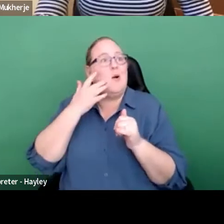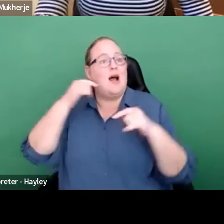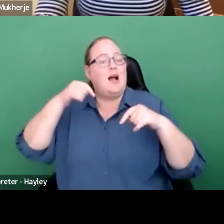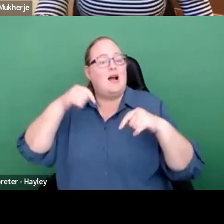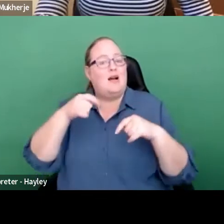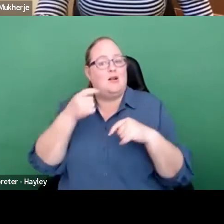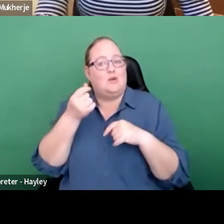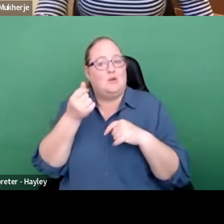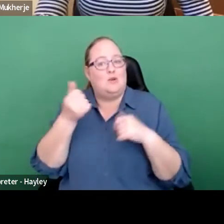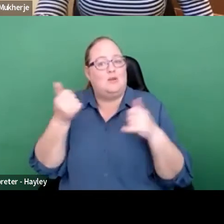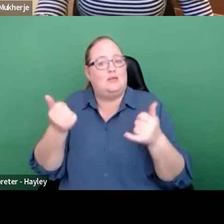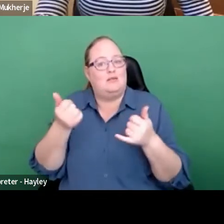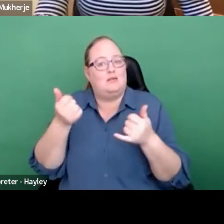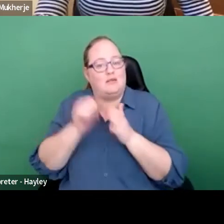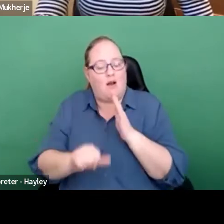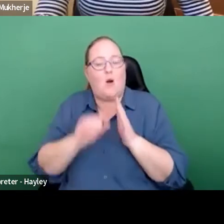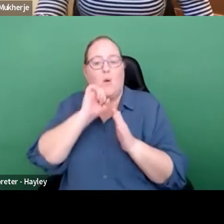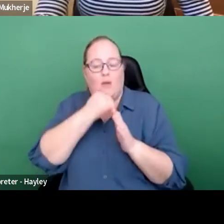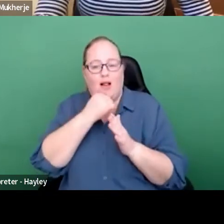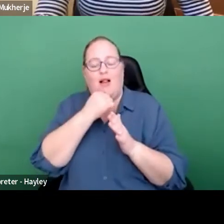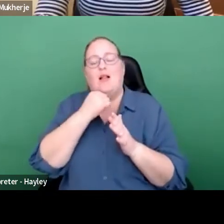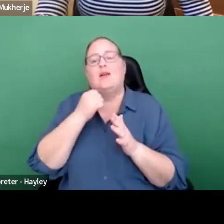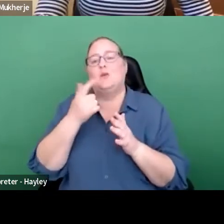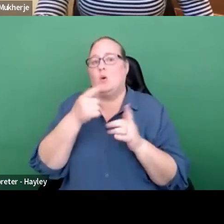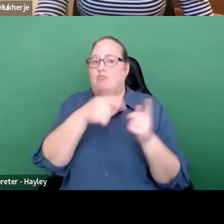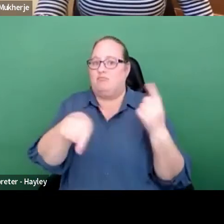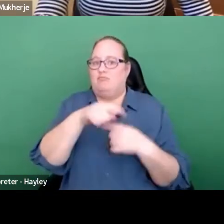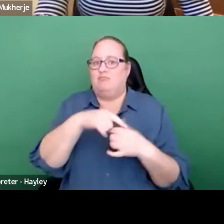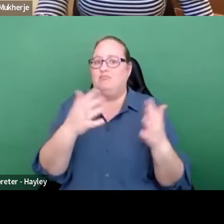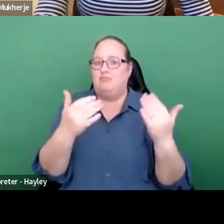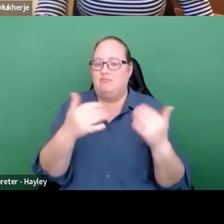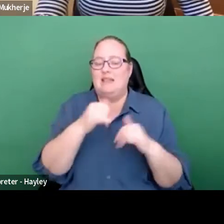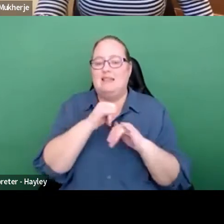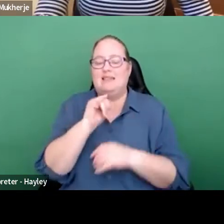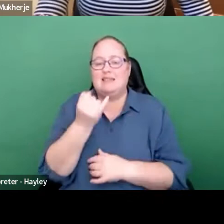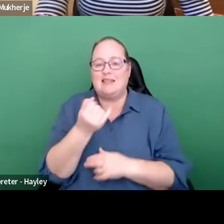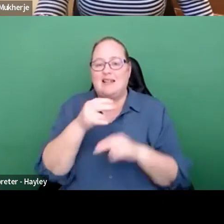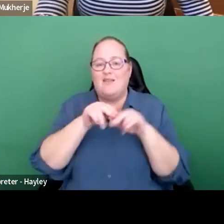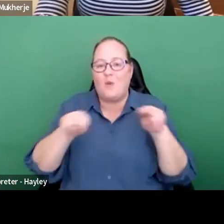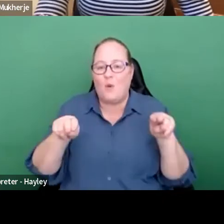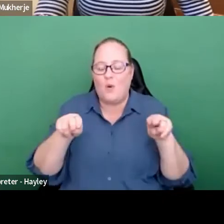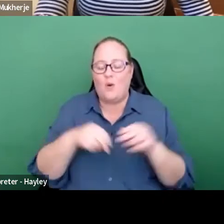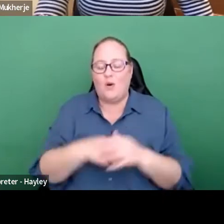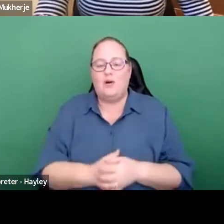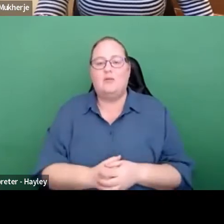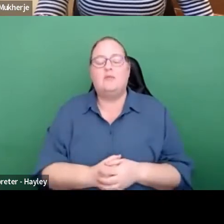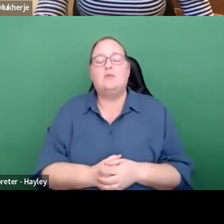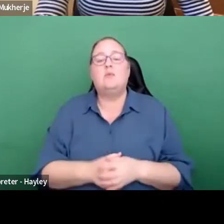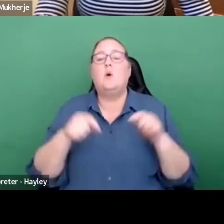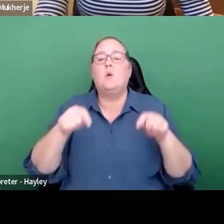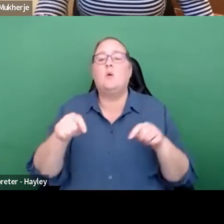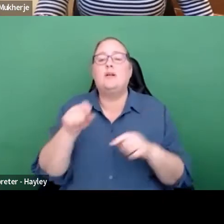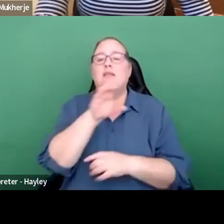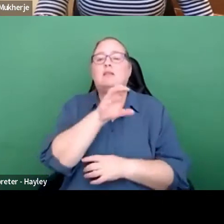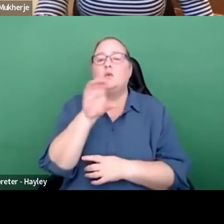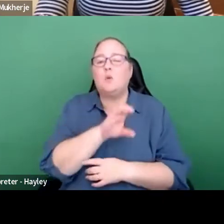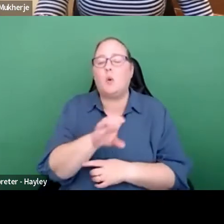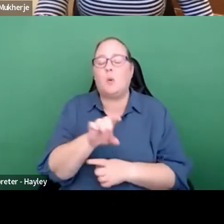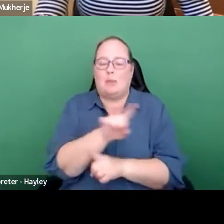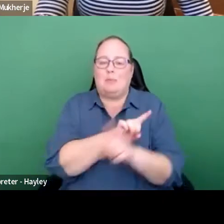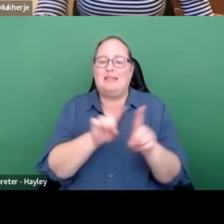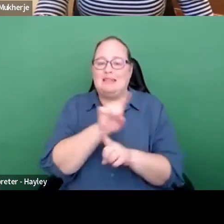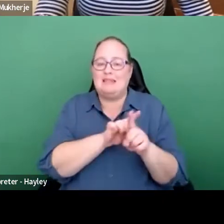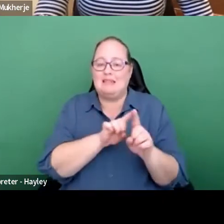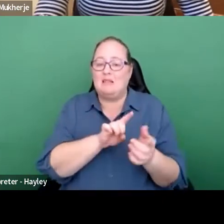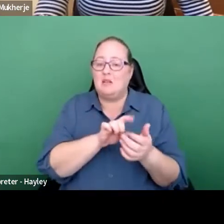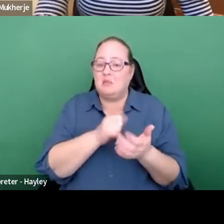soon. So you're all welcome to that. And as this is a Zoom meeting rather than the webinar format, it would be great to see